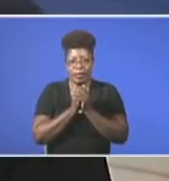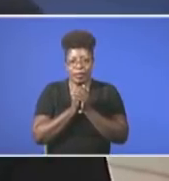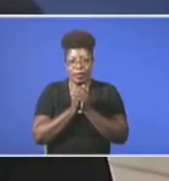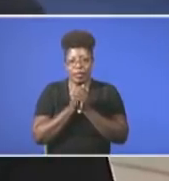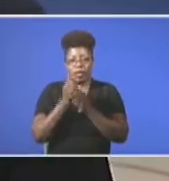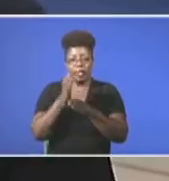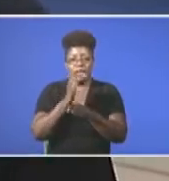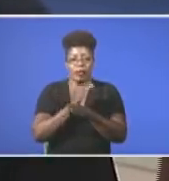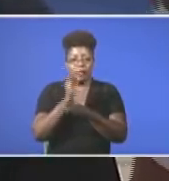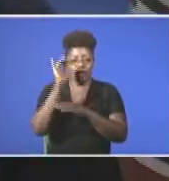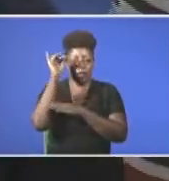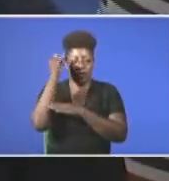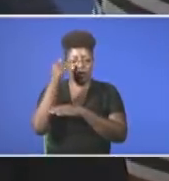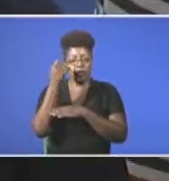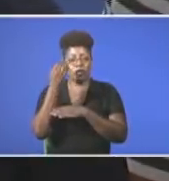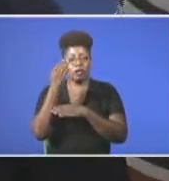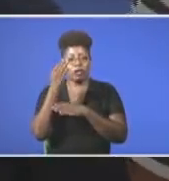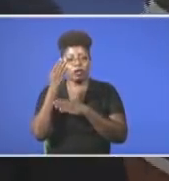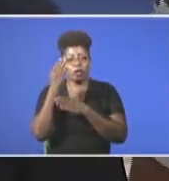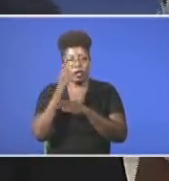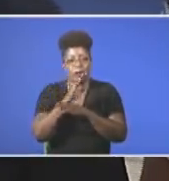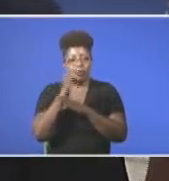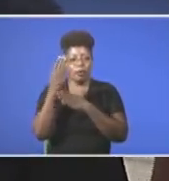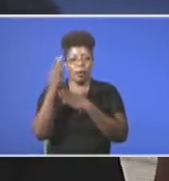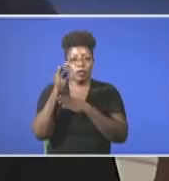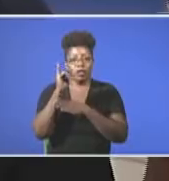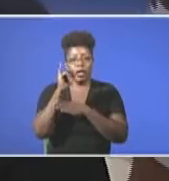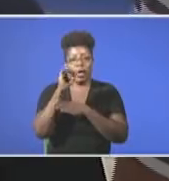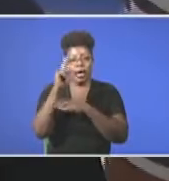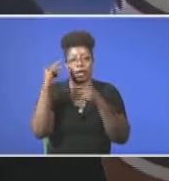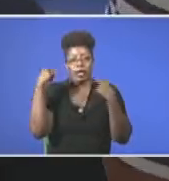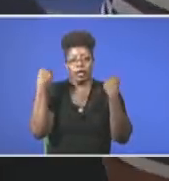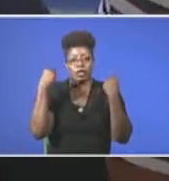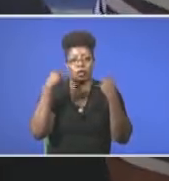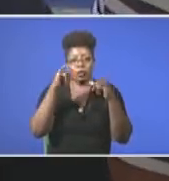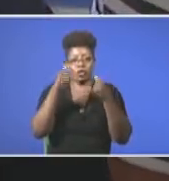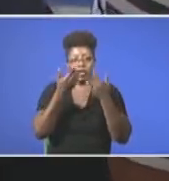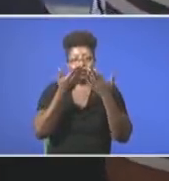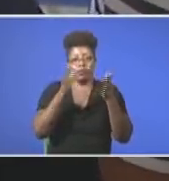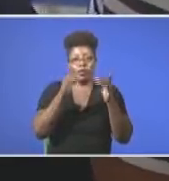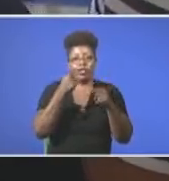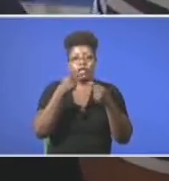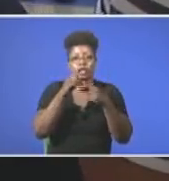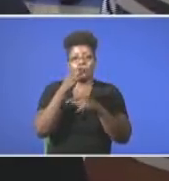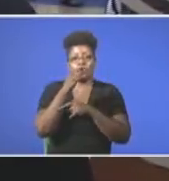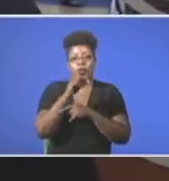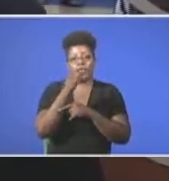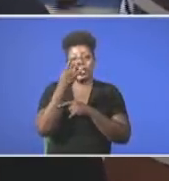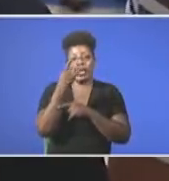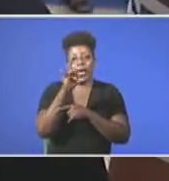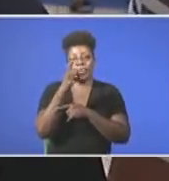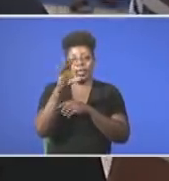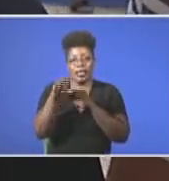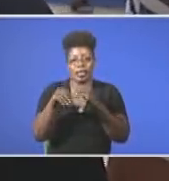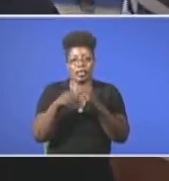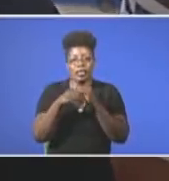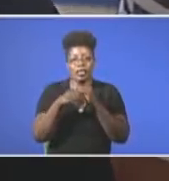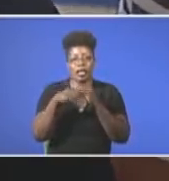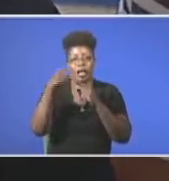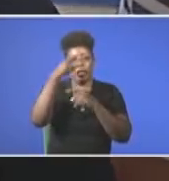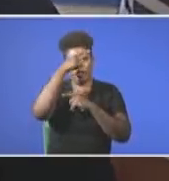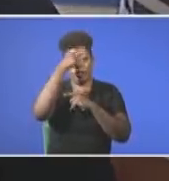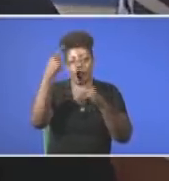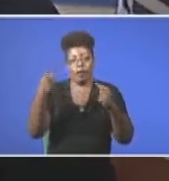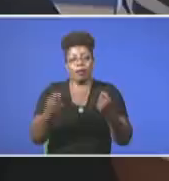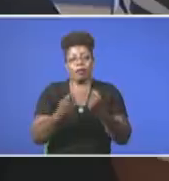Good evening, Johnny, and good evening, Bahamas. We're live here at the Kendall G. Isaacs Gymnasium, where we just wrapped up the 2018 edition of the Summer of Thunder Series put